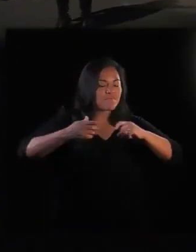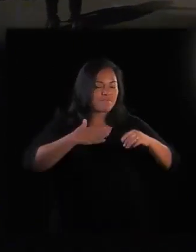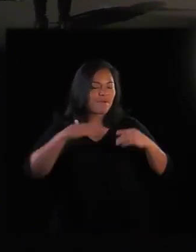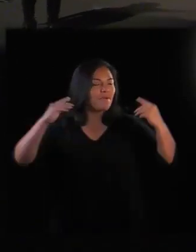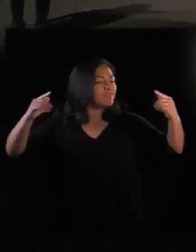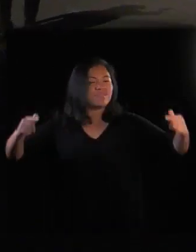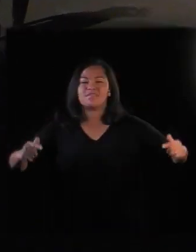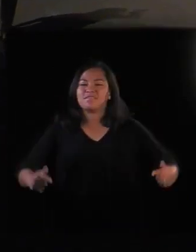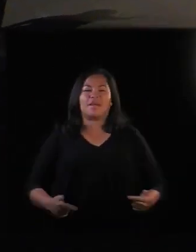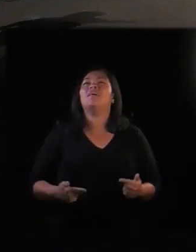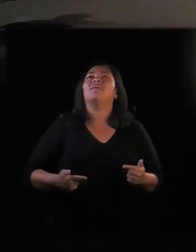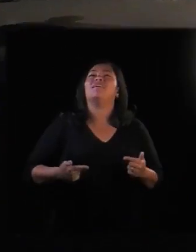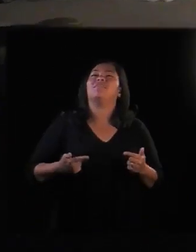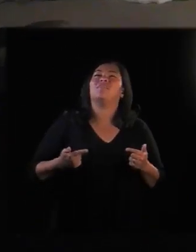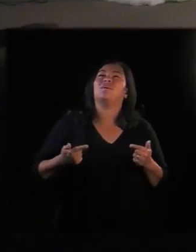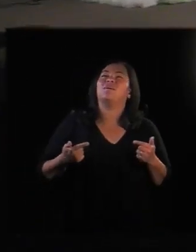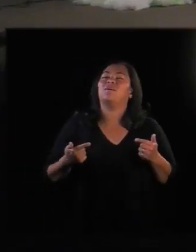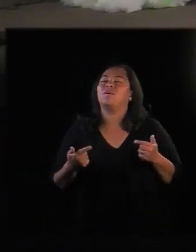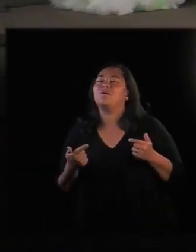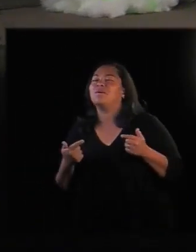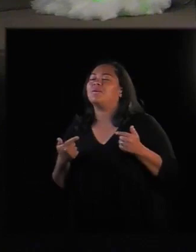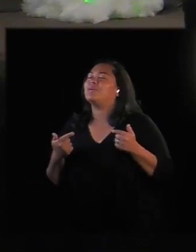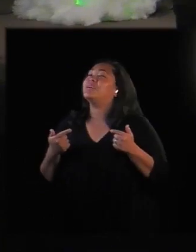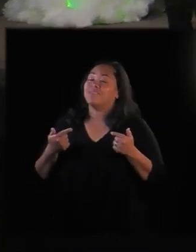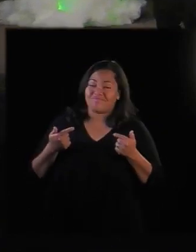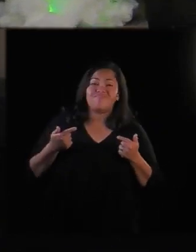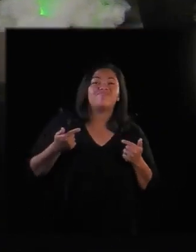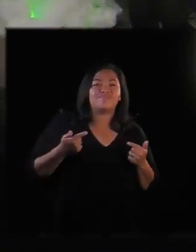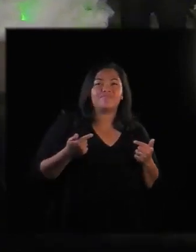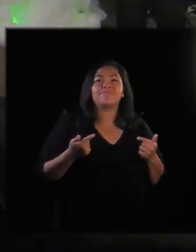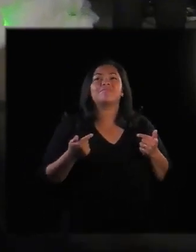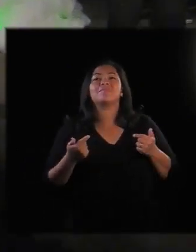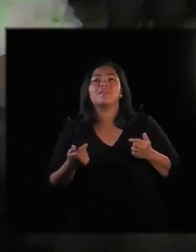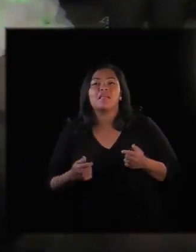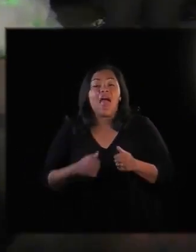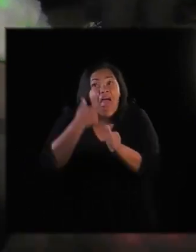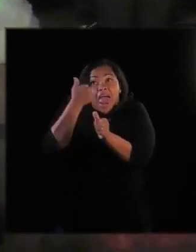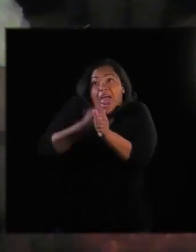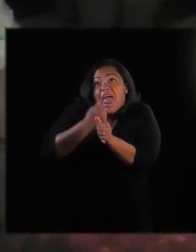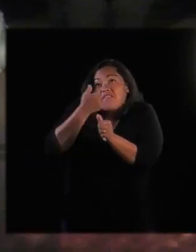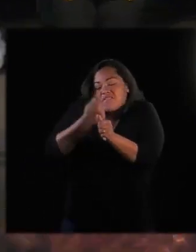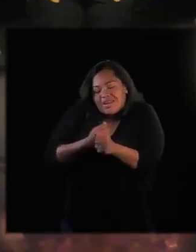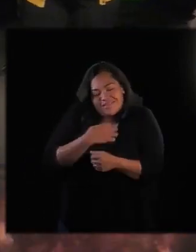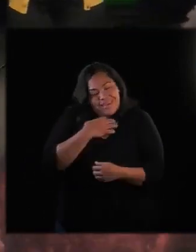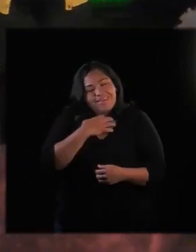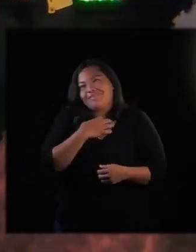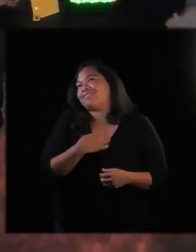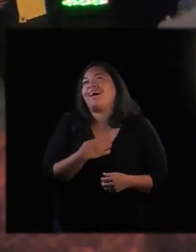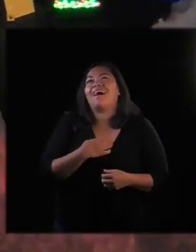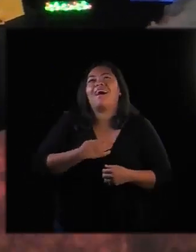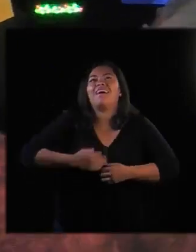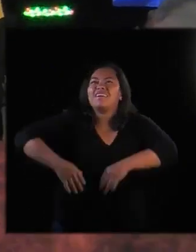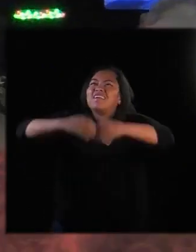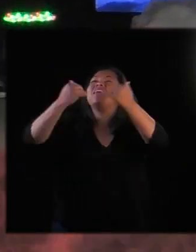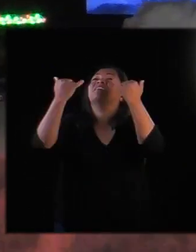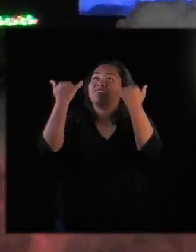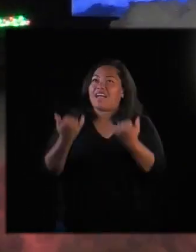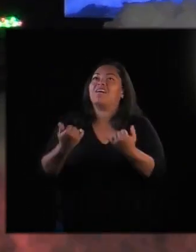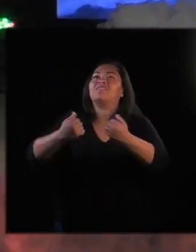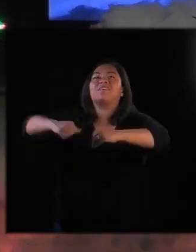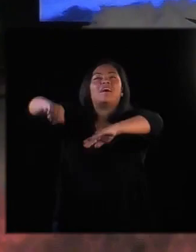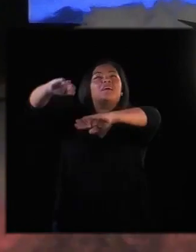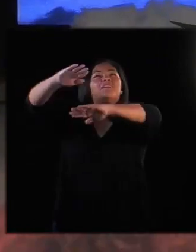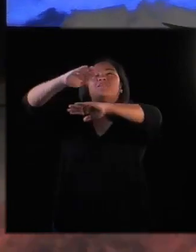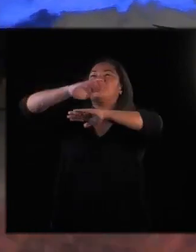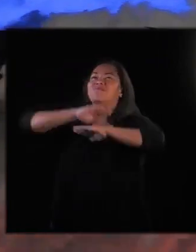and put me back together. That's what he does. And every desire is